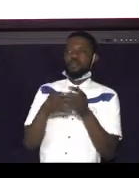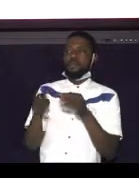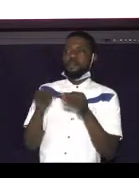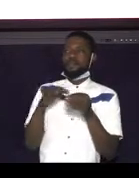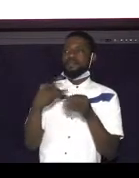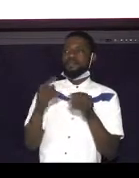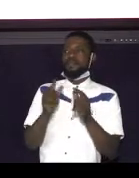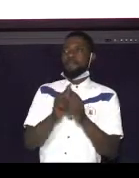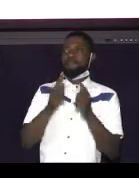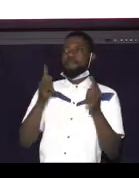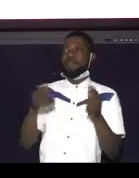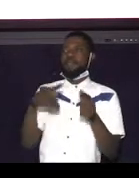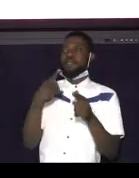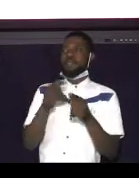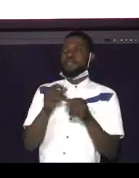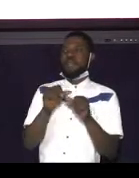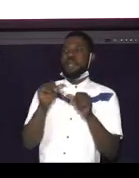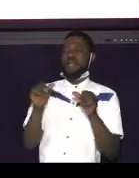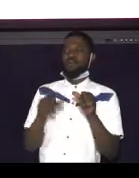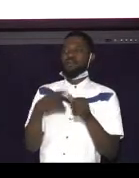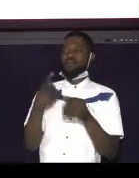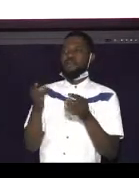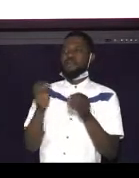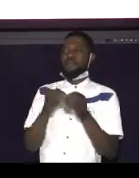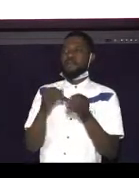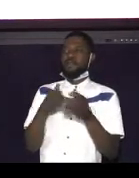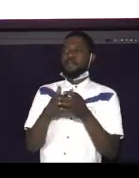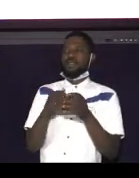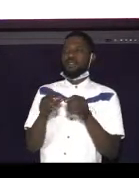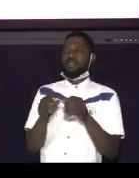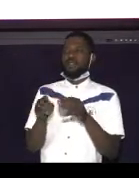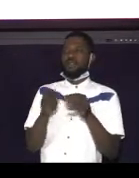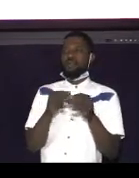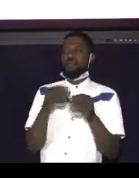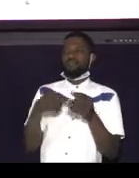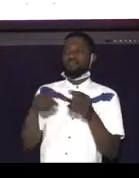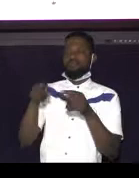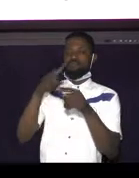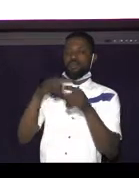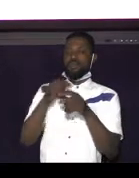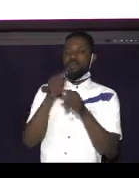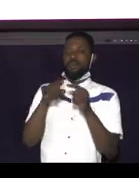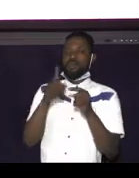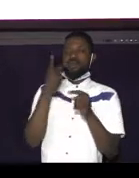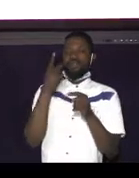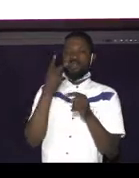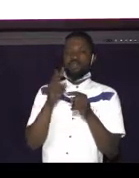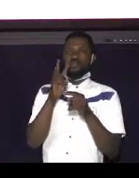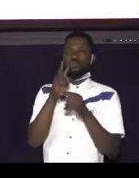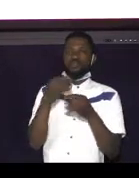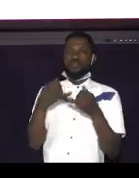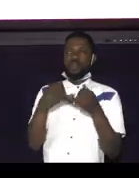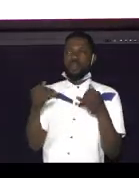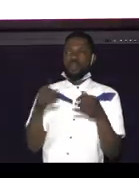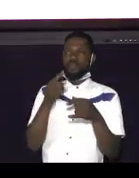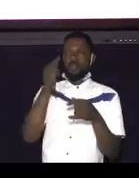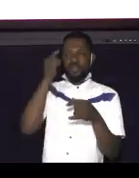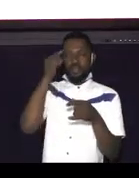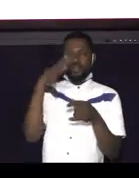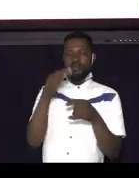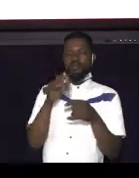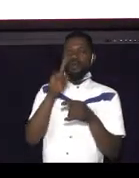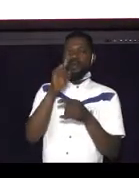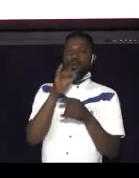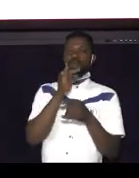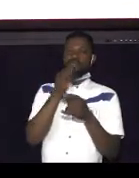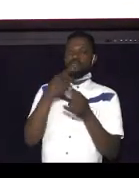the bigger the angle gets. The more it moves, the bigger the angle gets. So when you see two lines joined together forming an angle, think of it as one